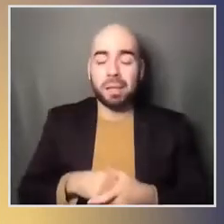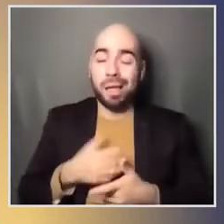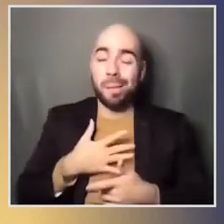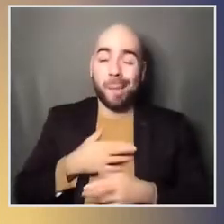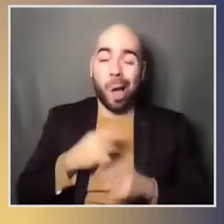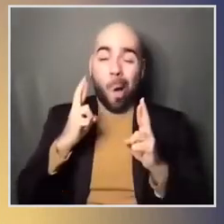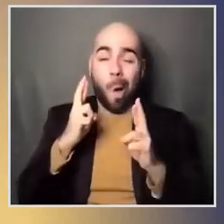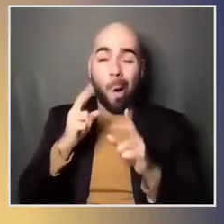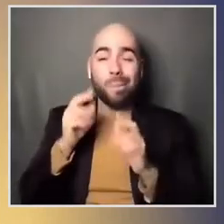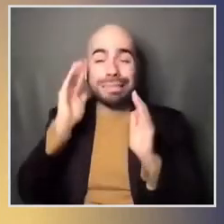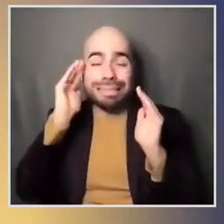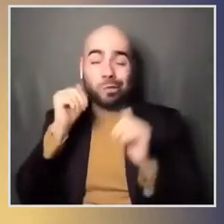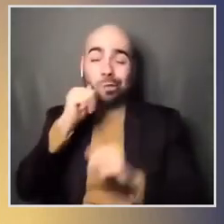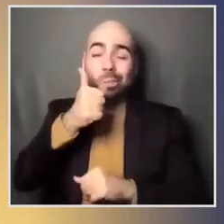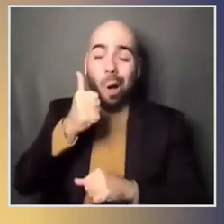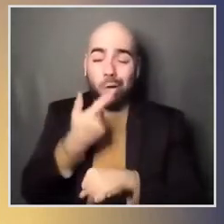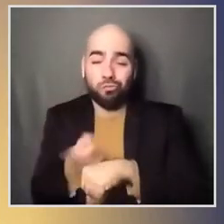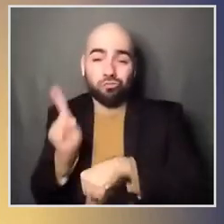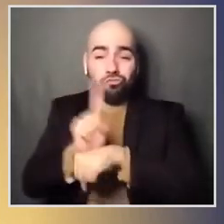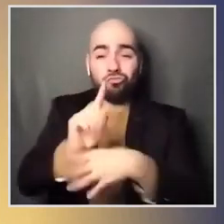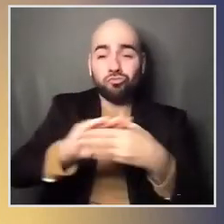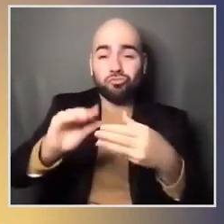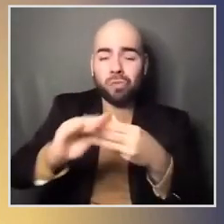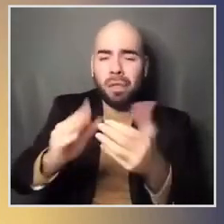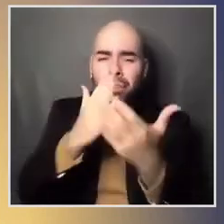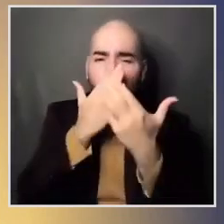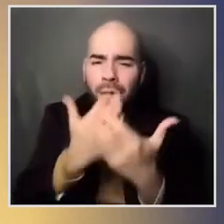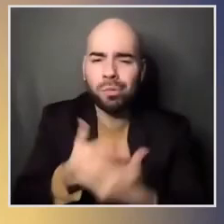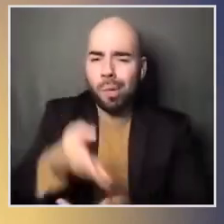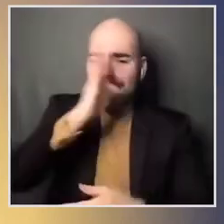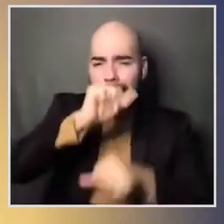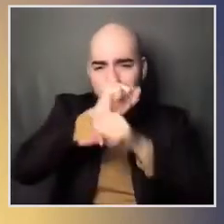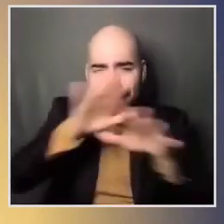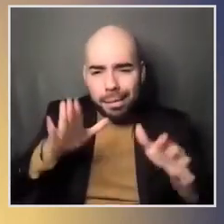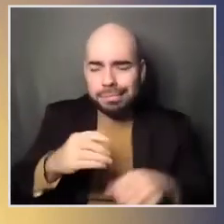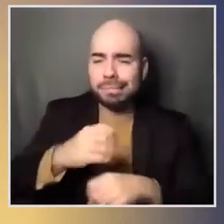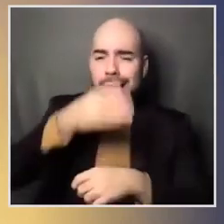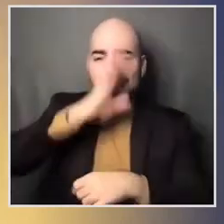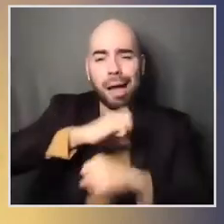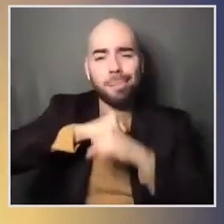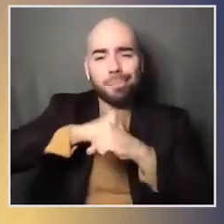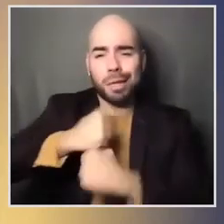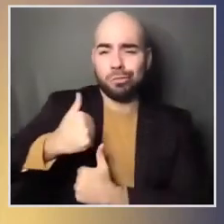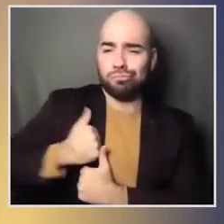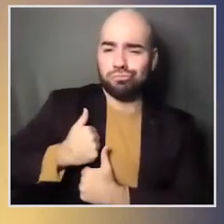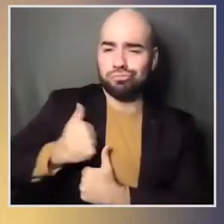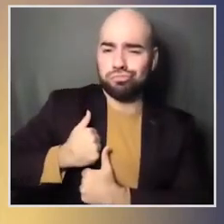you all, and may God bless you, and may God protect our troops. Good night.